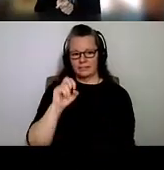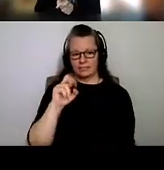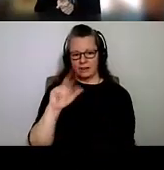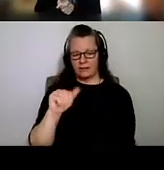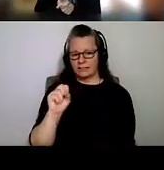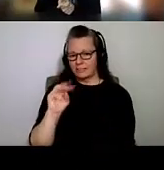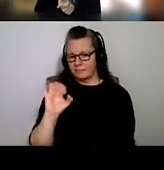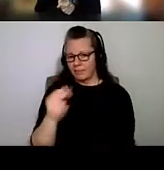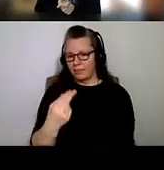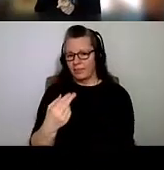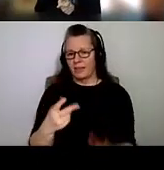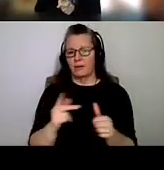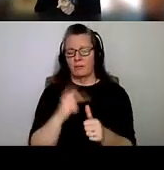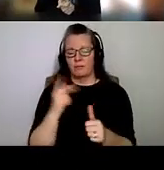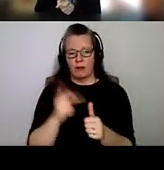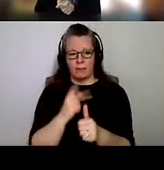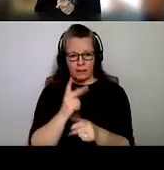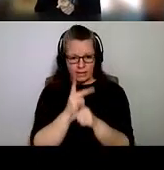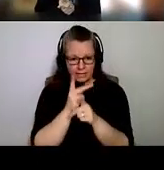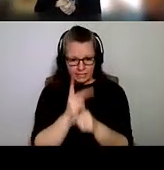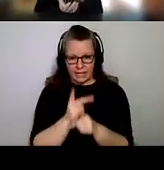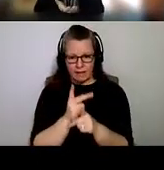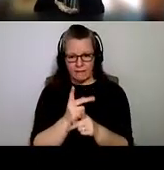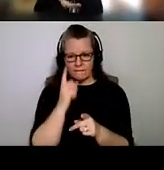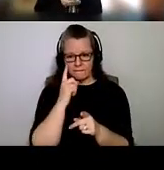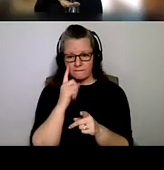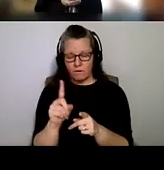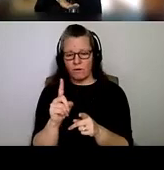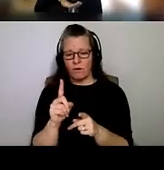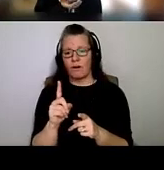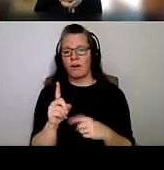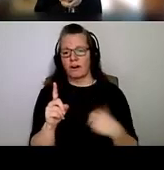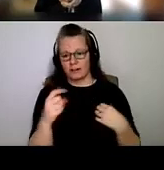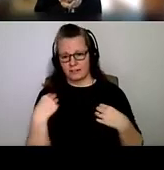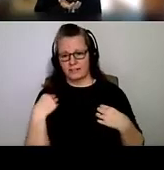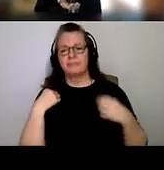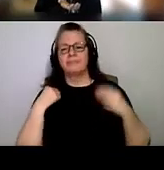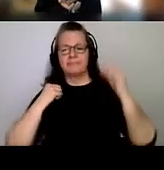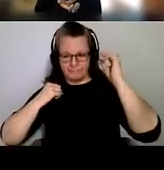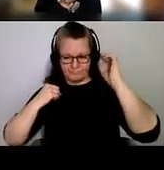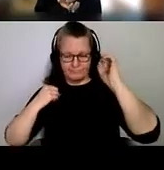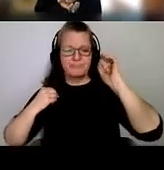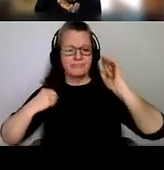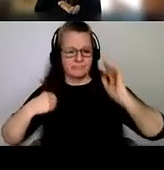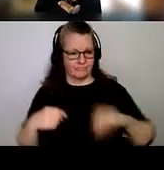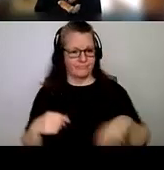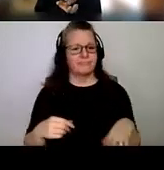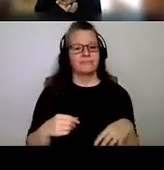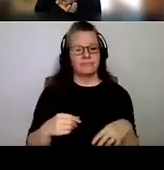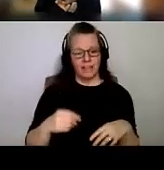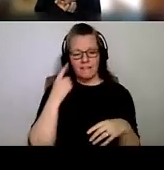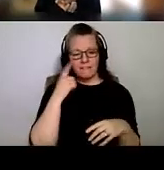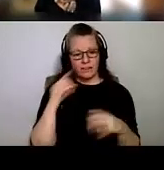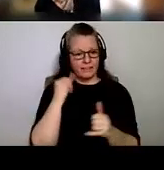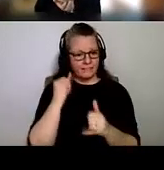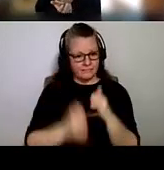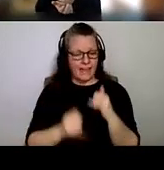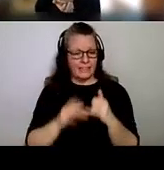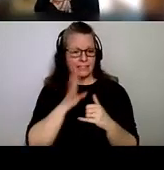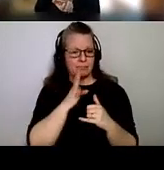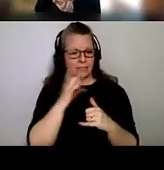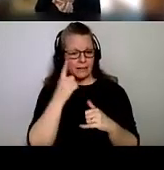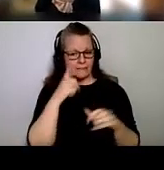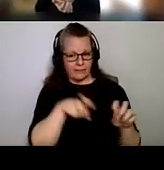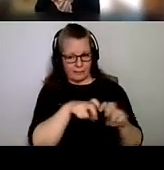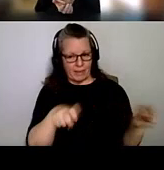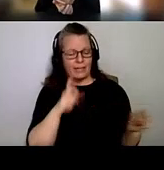and Affordability Director at the Colorado Division of Insurance. I think I am in the spot of being the final speaker on the final panel, so I will do my